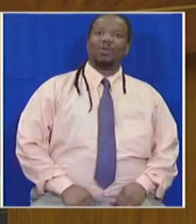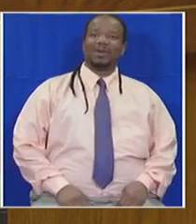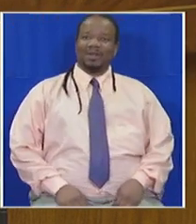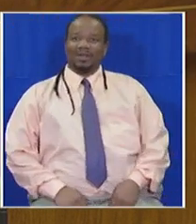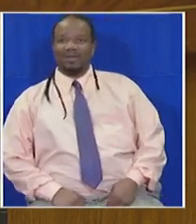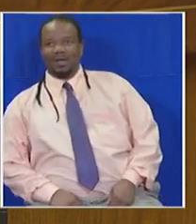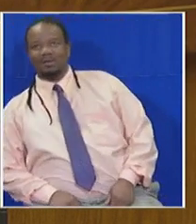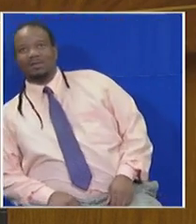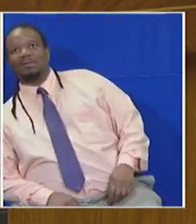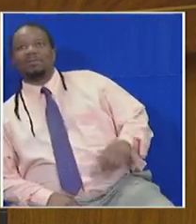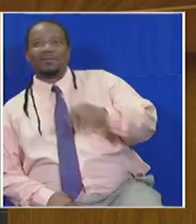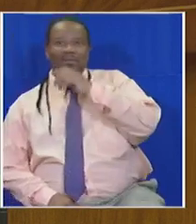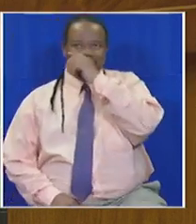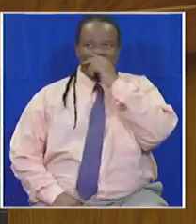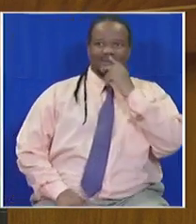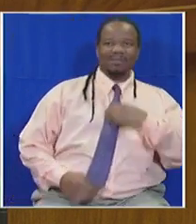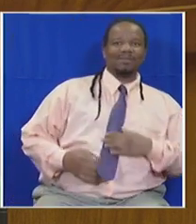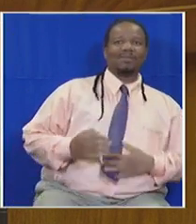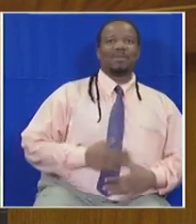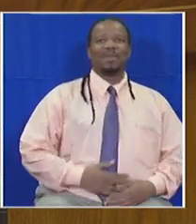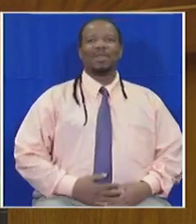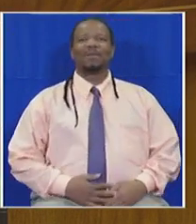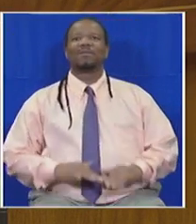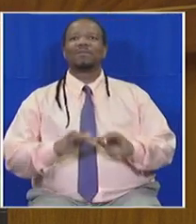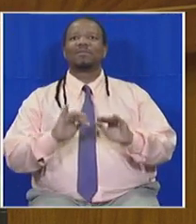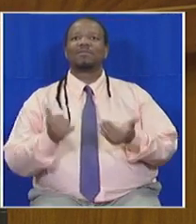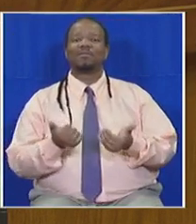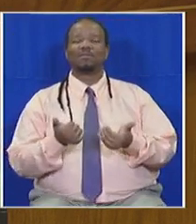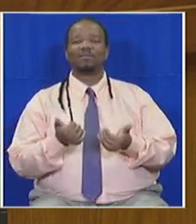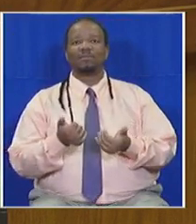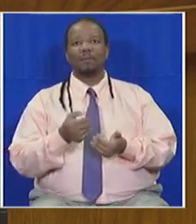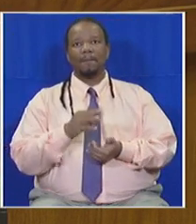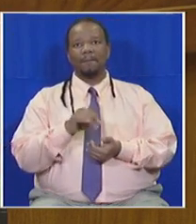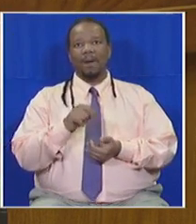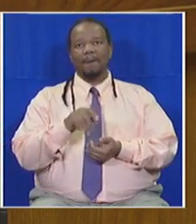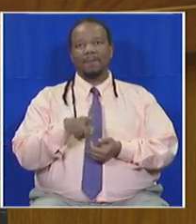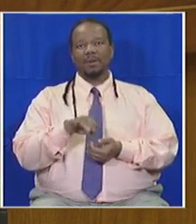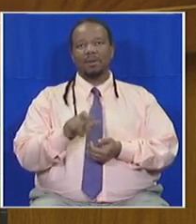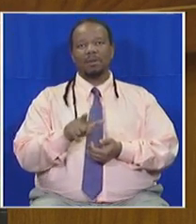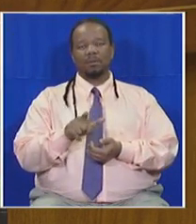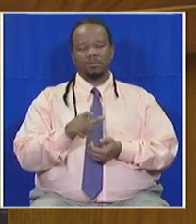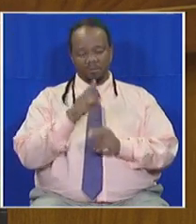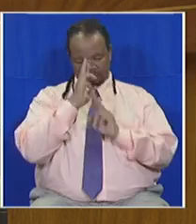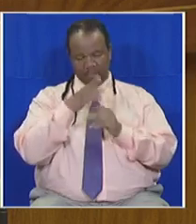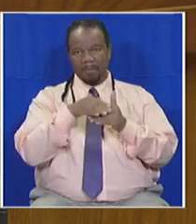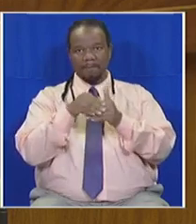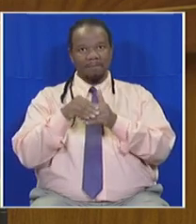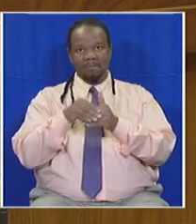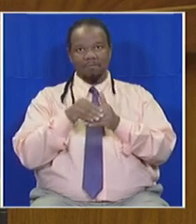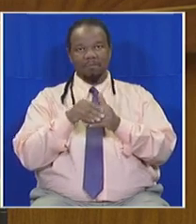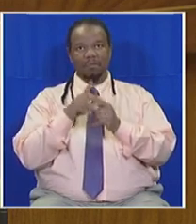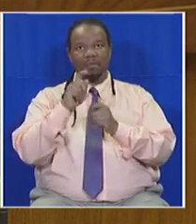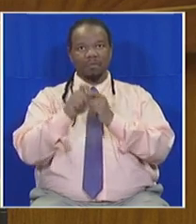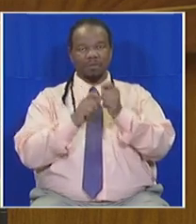Deputy Ministers of COGDA, Andries Nel and Obed Bapela, Honorable Members, Traditional